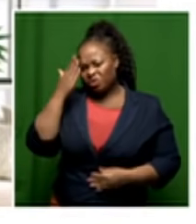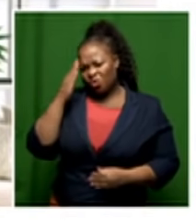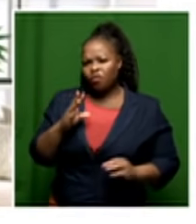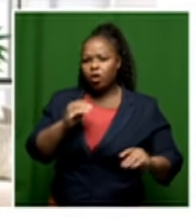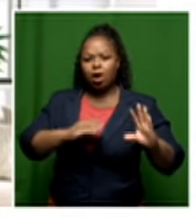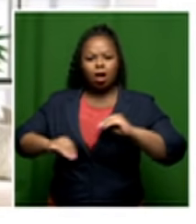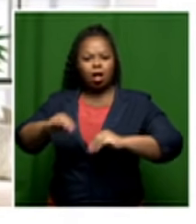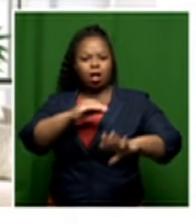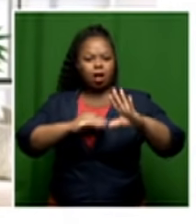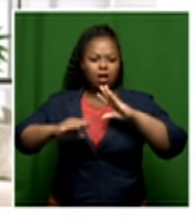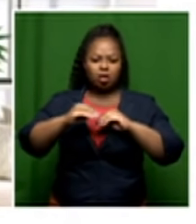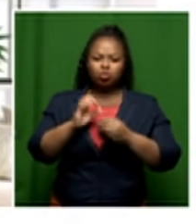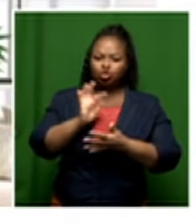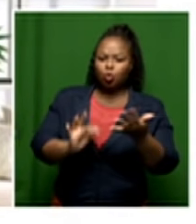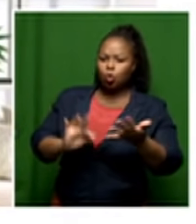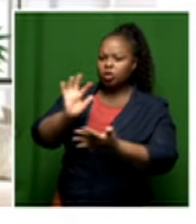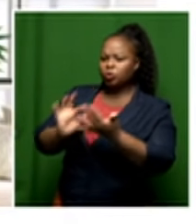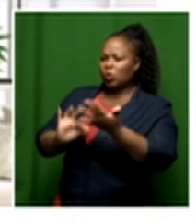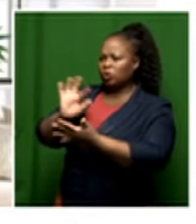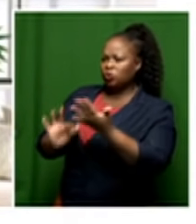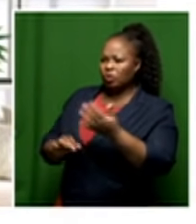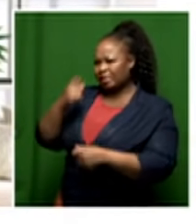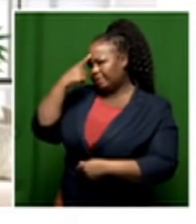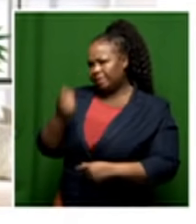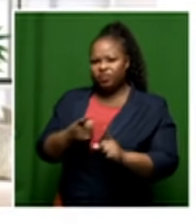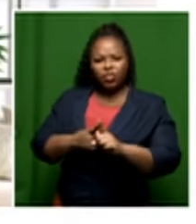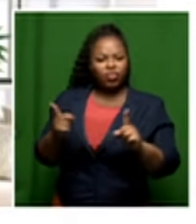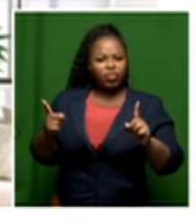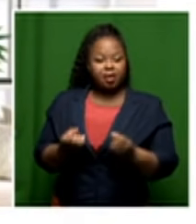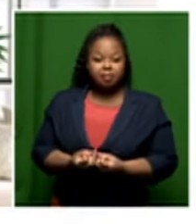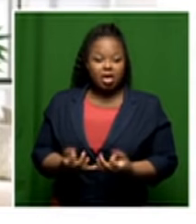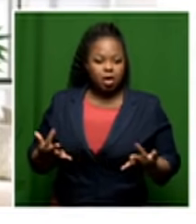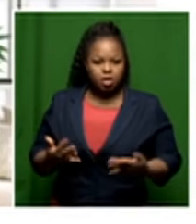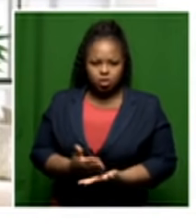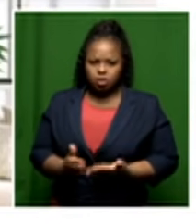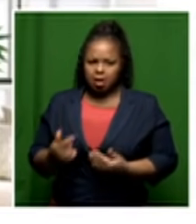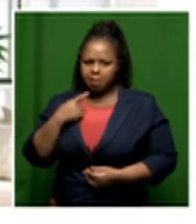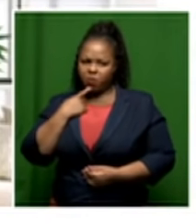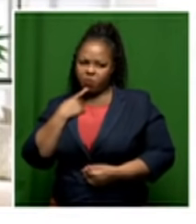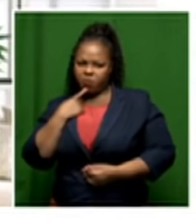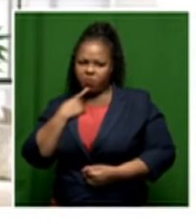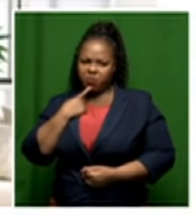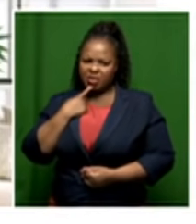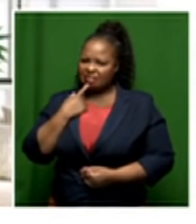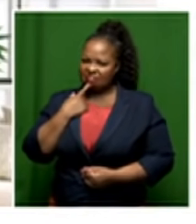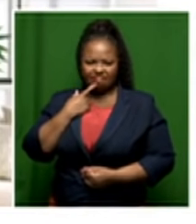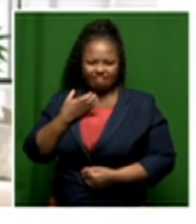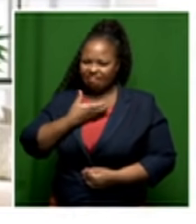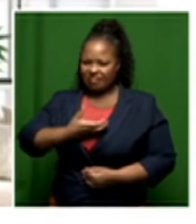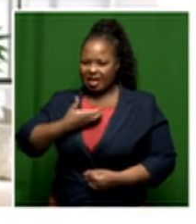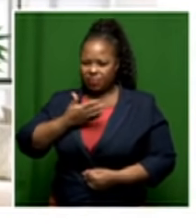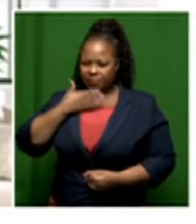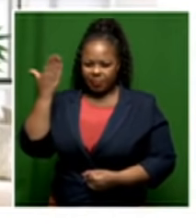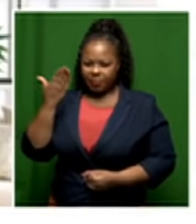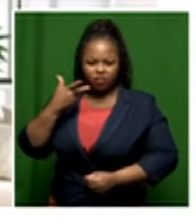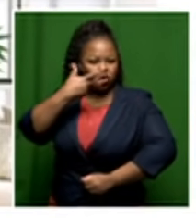conspiracy theories, and a lot of people have then, got sucked up by vaccine hesitancy.